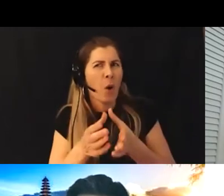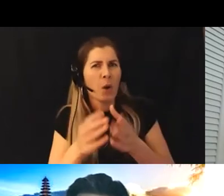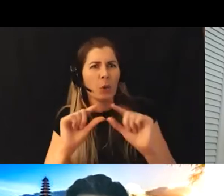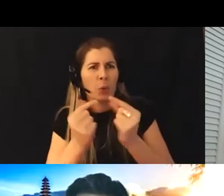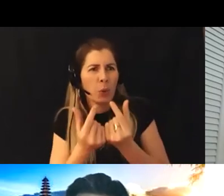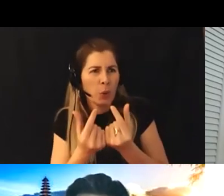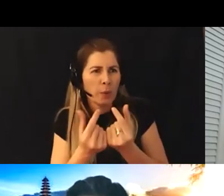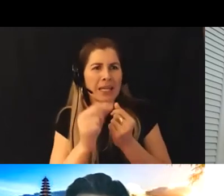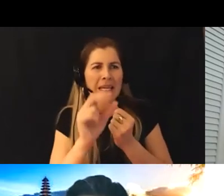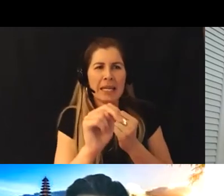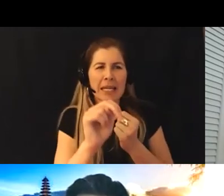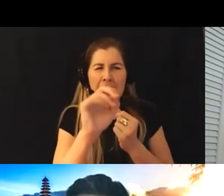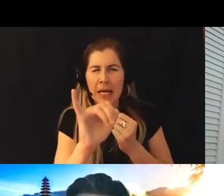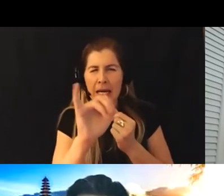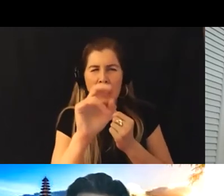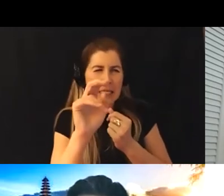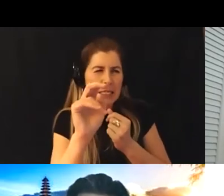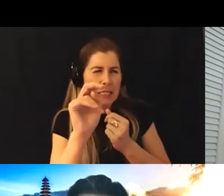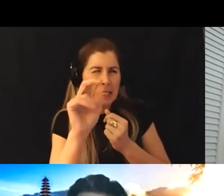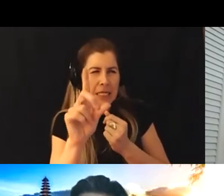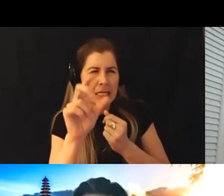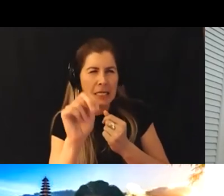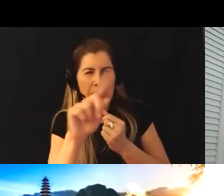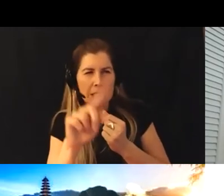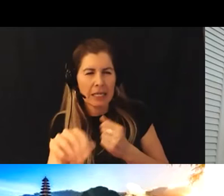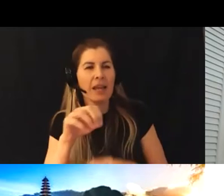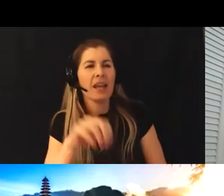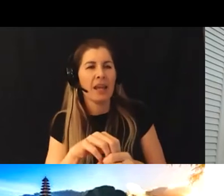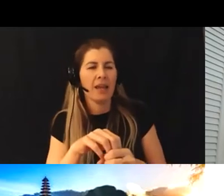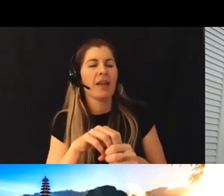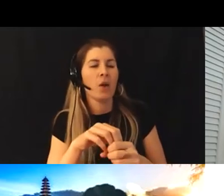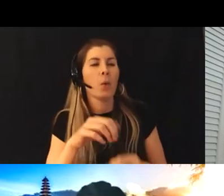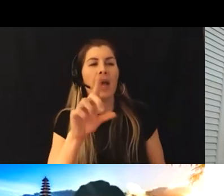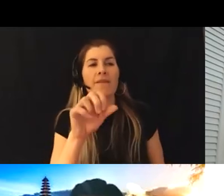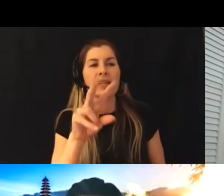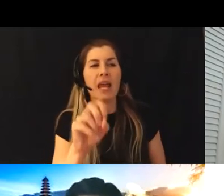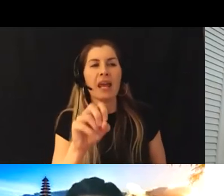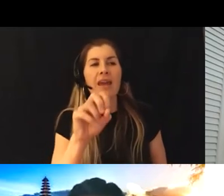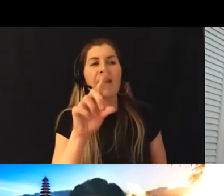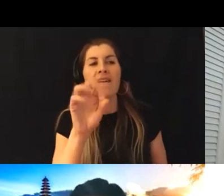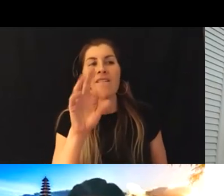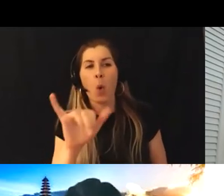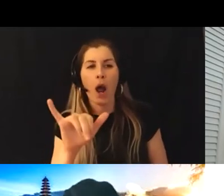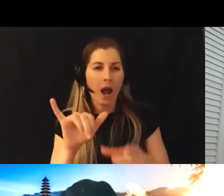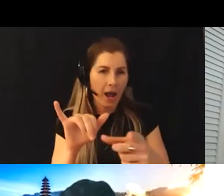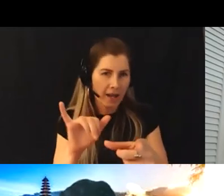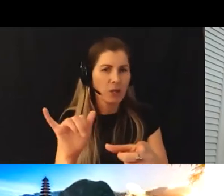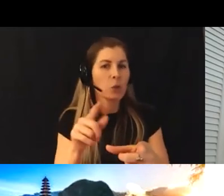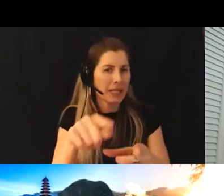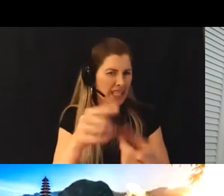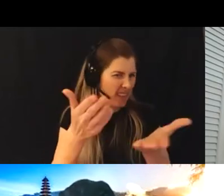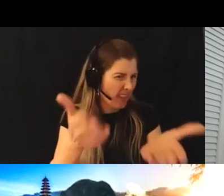a DMV group, the DC metropolitan area. Dave Fry is in the conversation today.